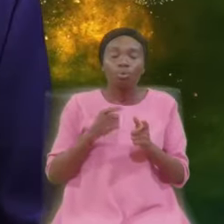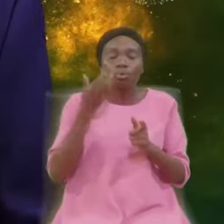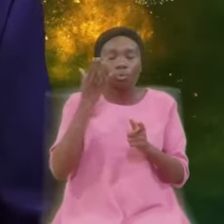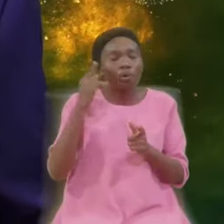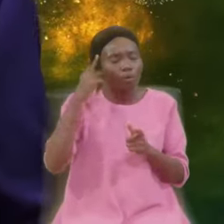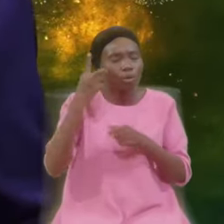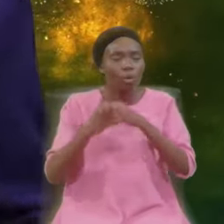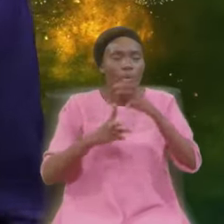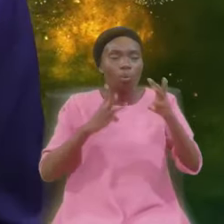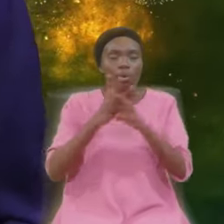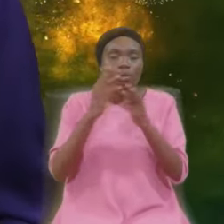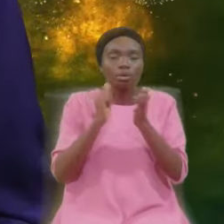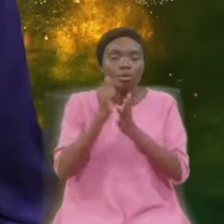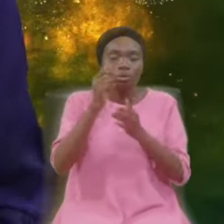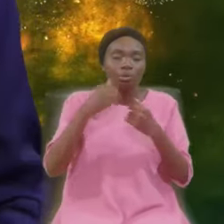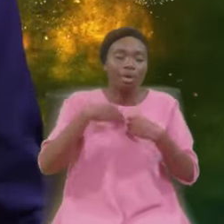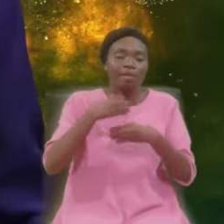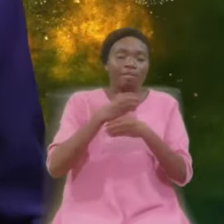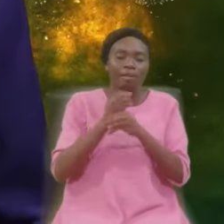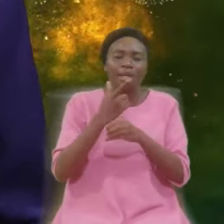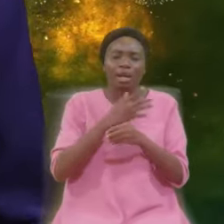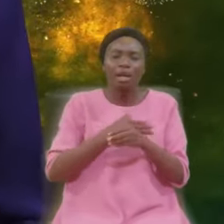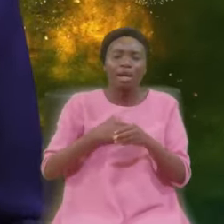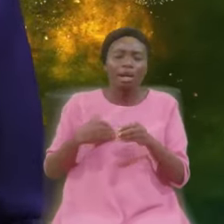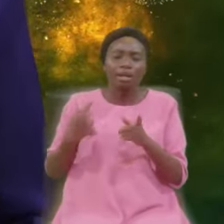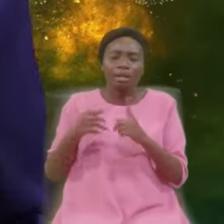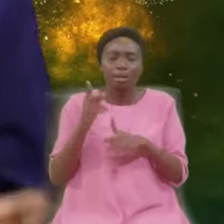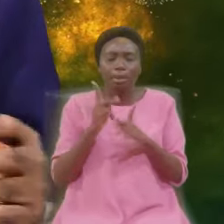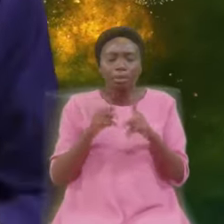made, and the people in the world." Let's pray